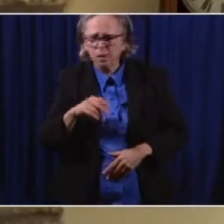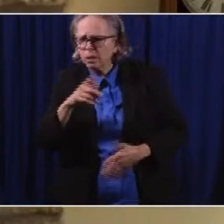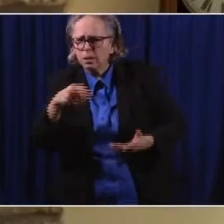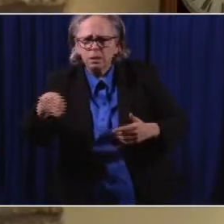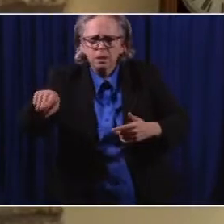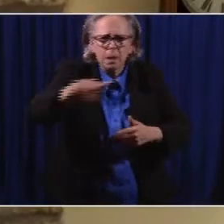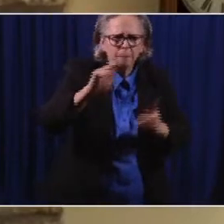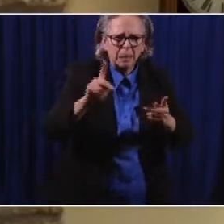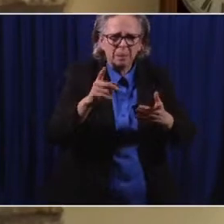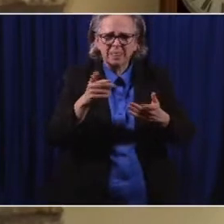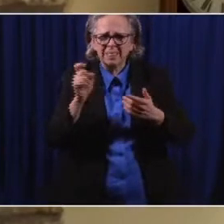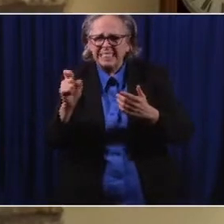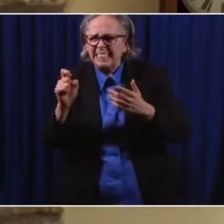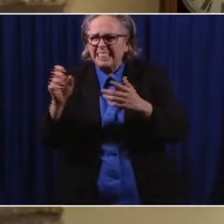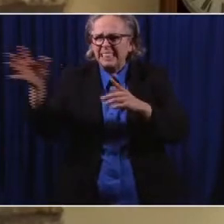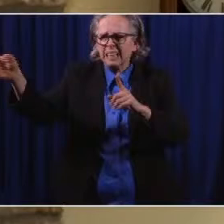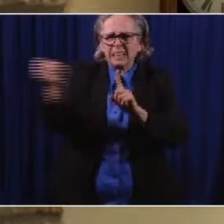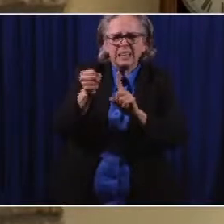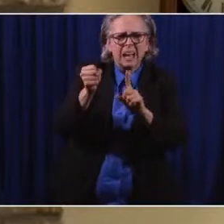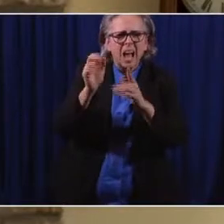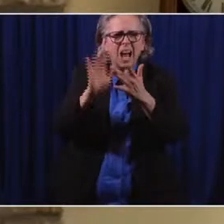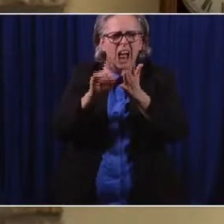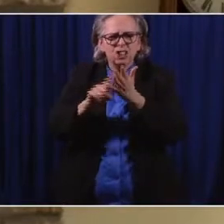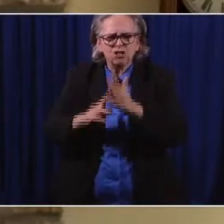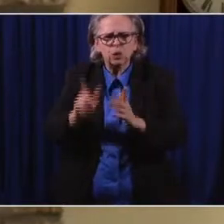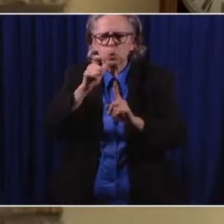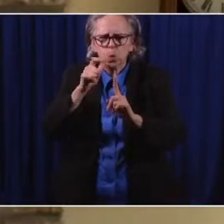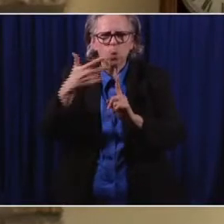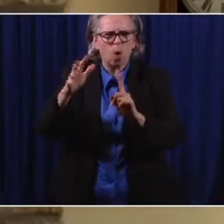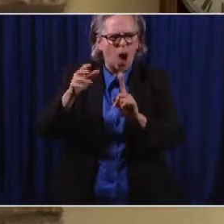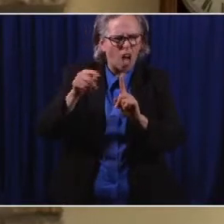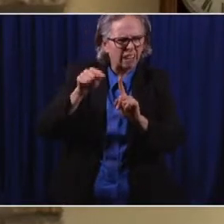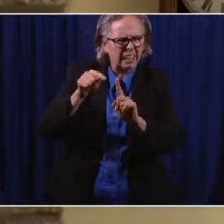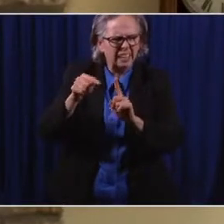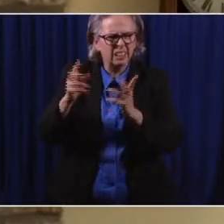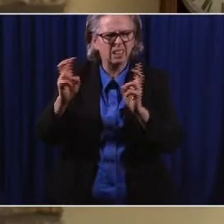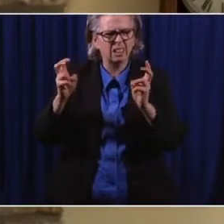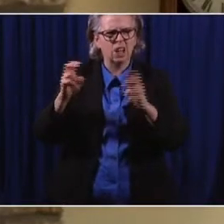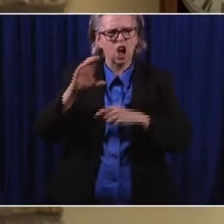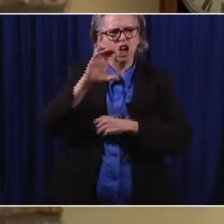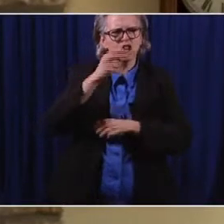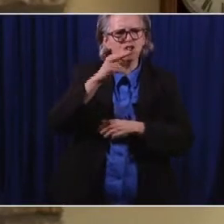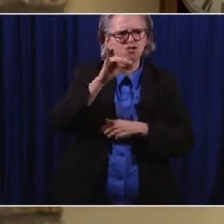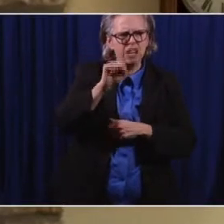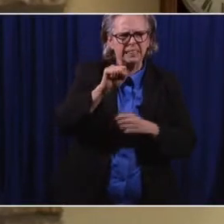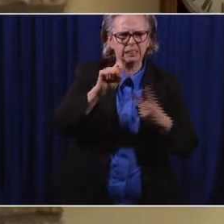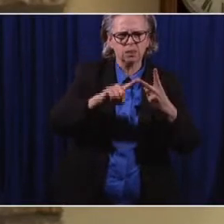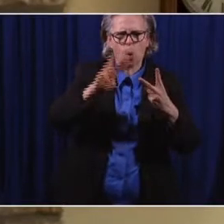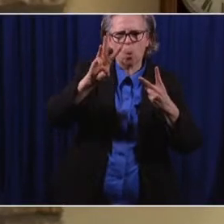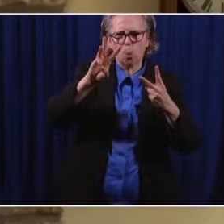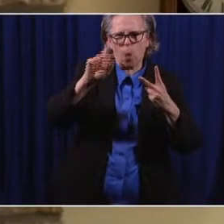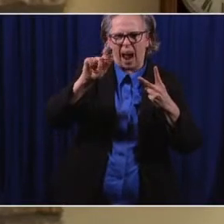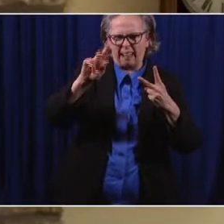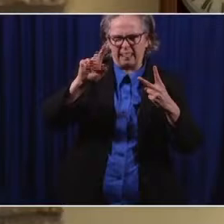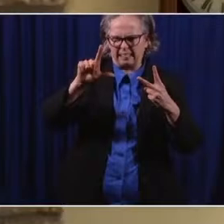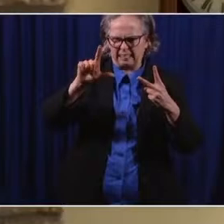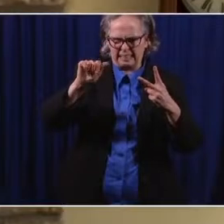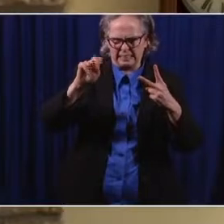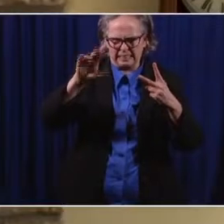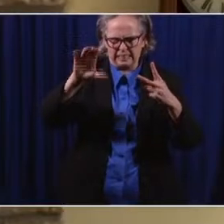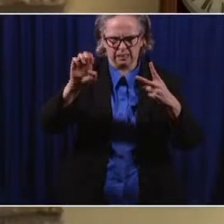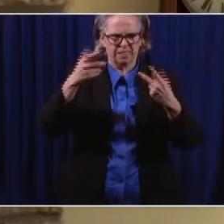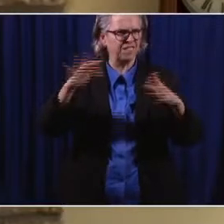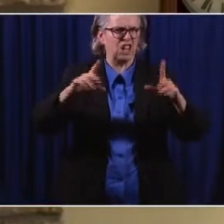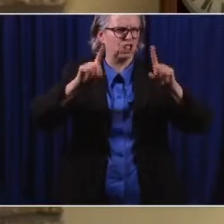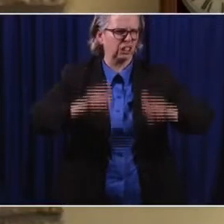would have been Mr. Wallace. And of course, we saw that he got a test later. So, as far